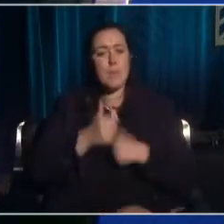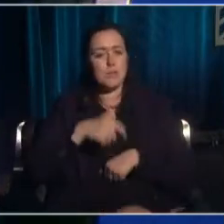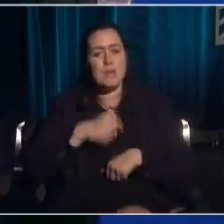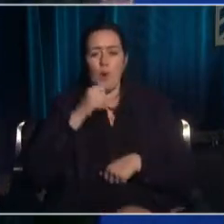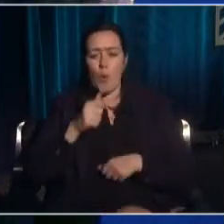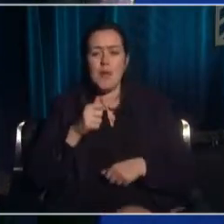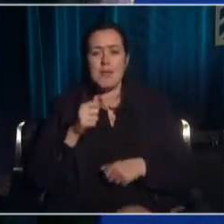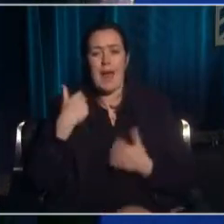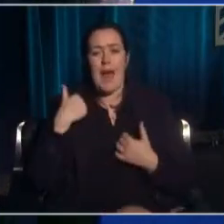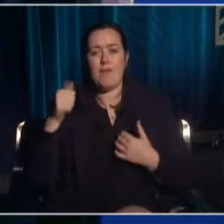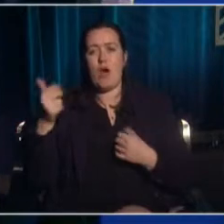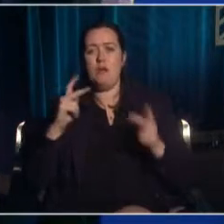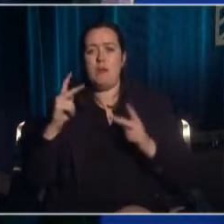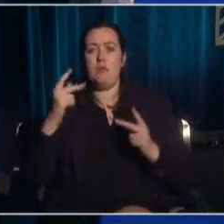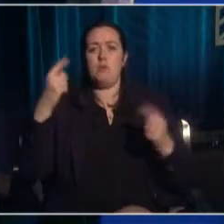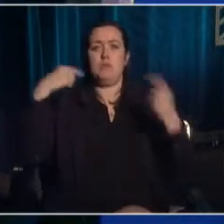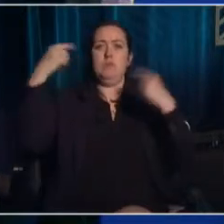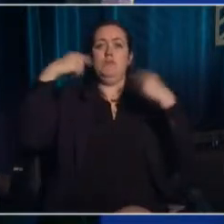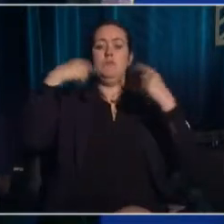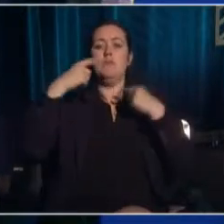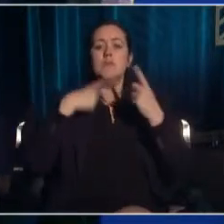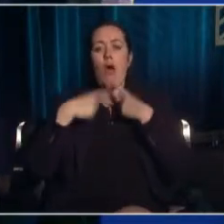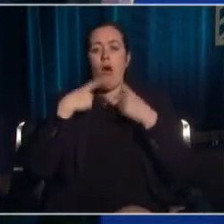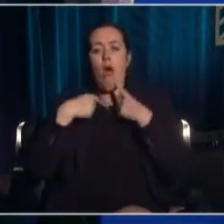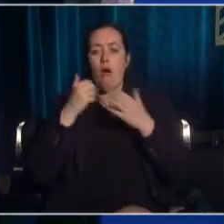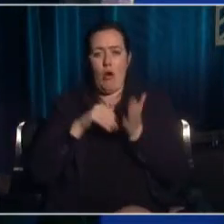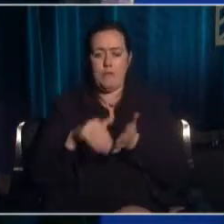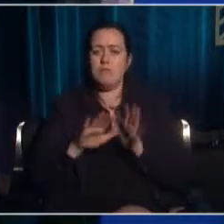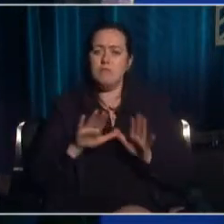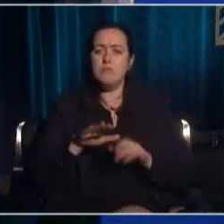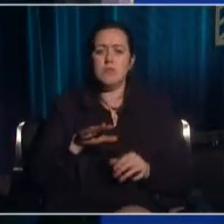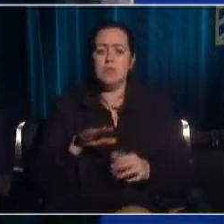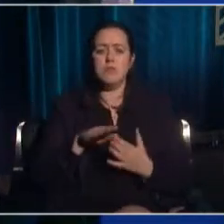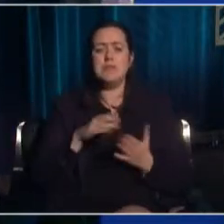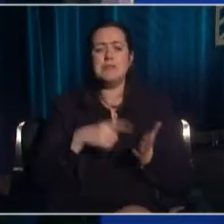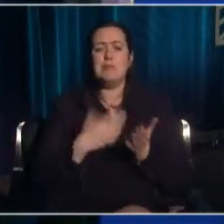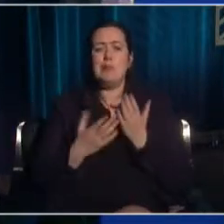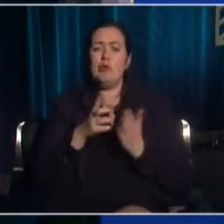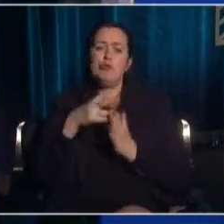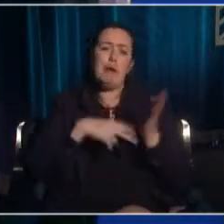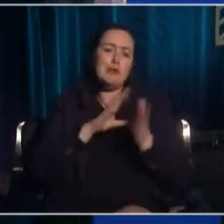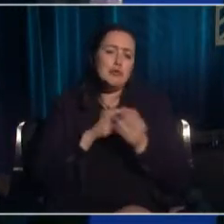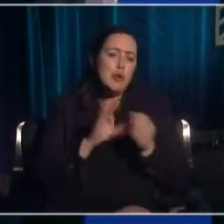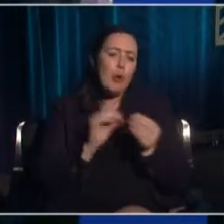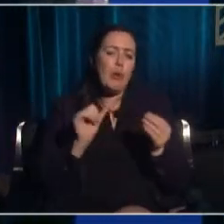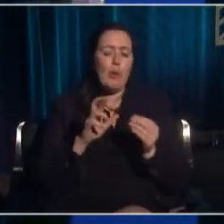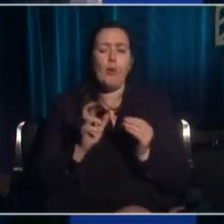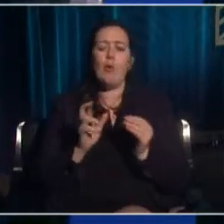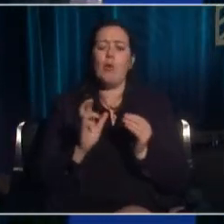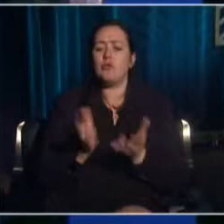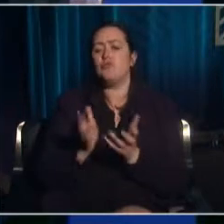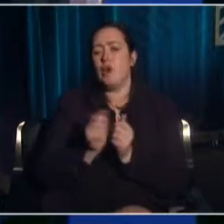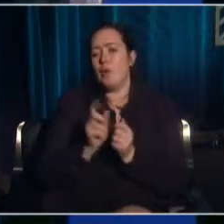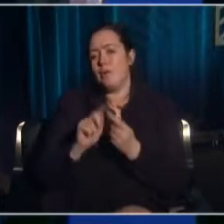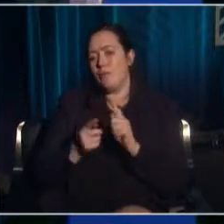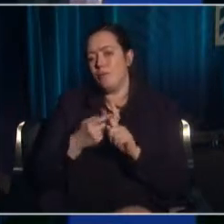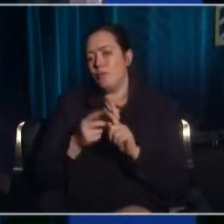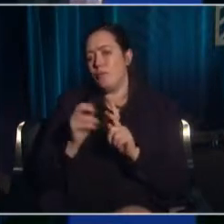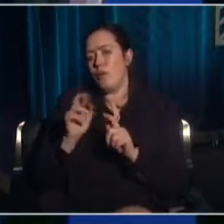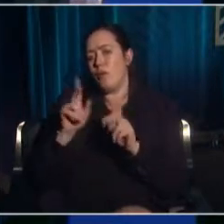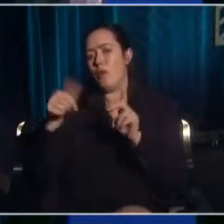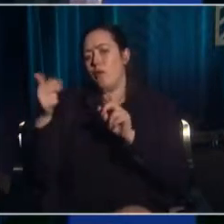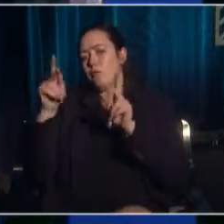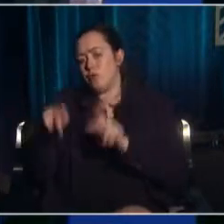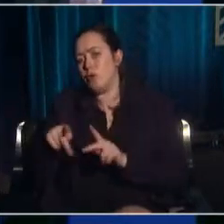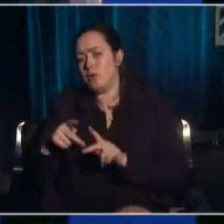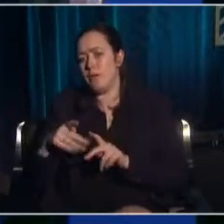of the time it was a great story. It was a conversation you had. It was a person you met who got you excited. So for us, so much of it starts